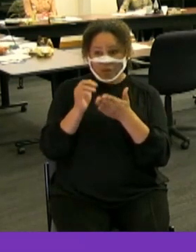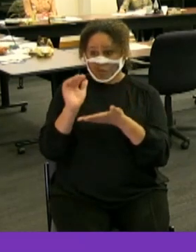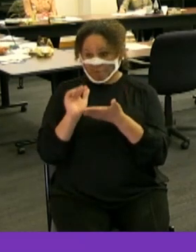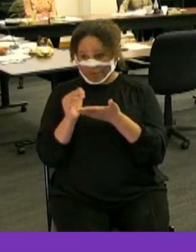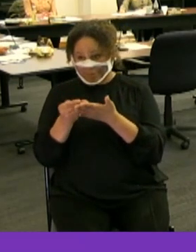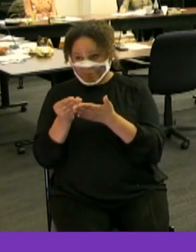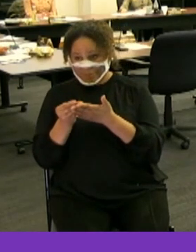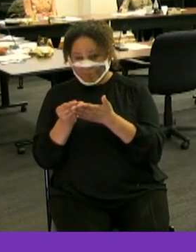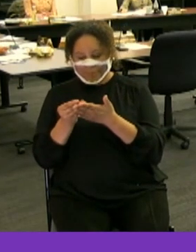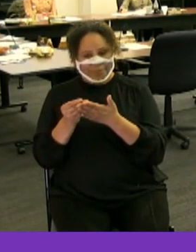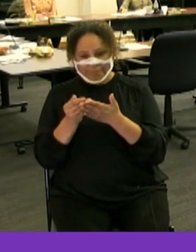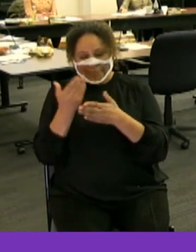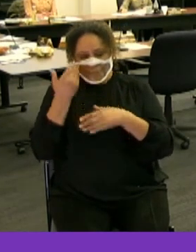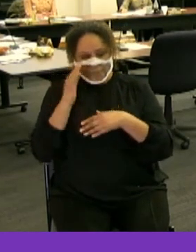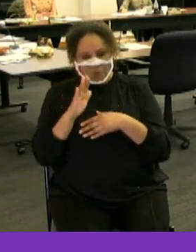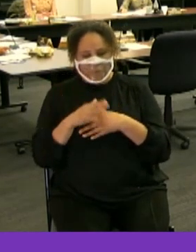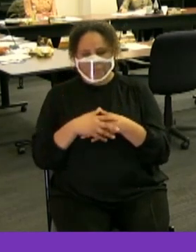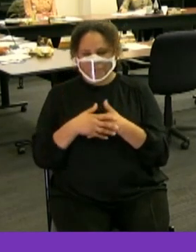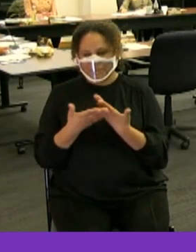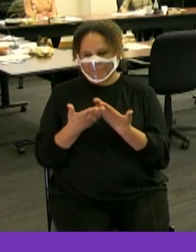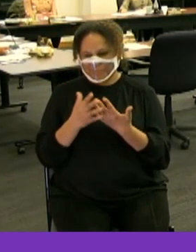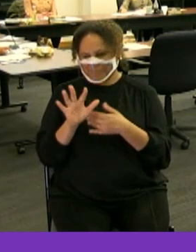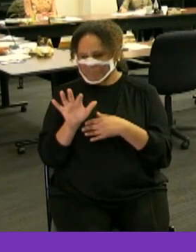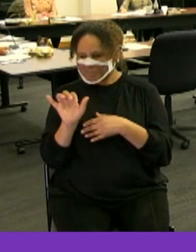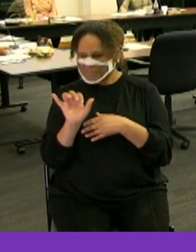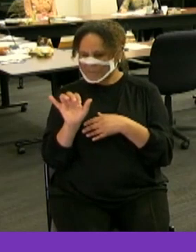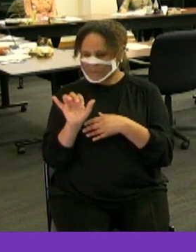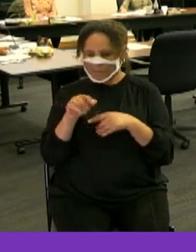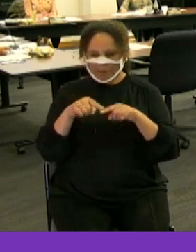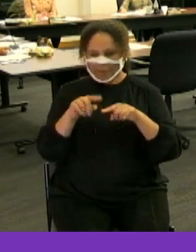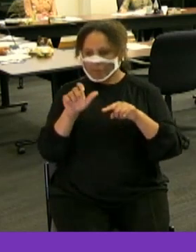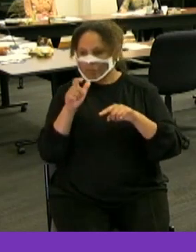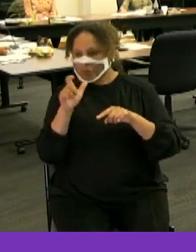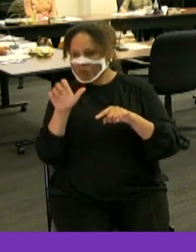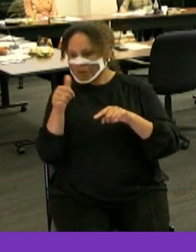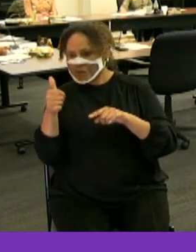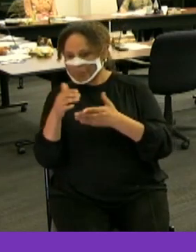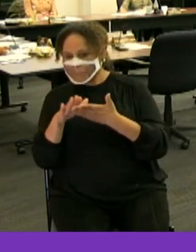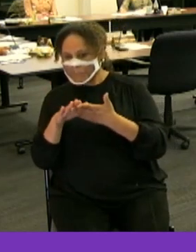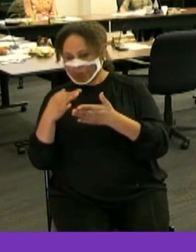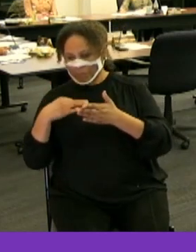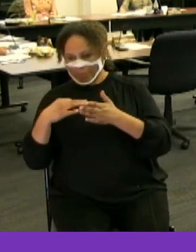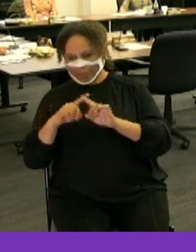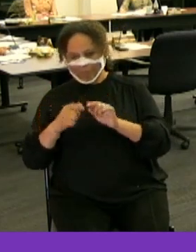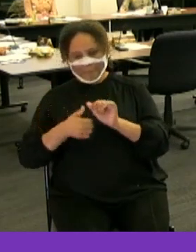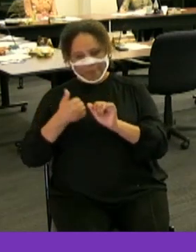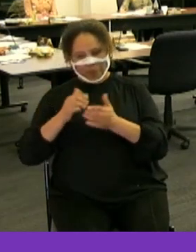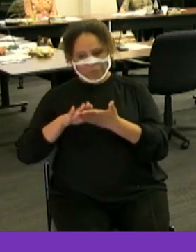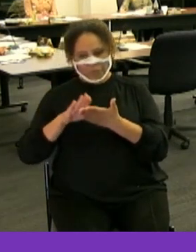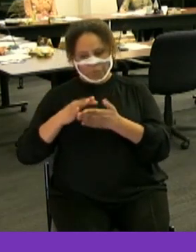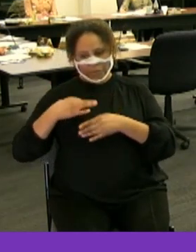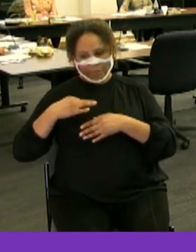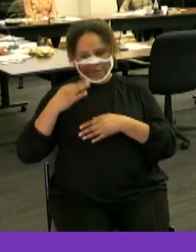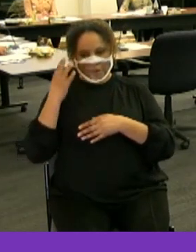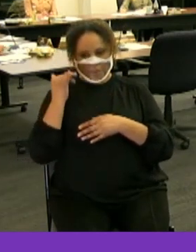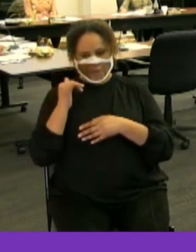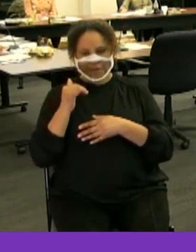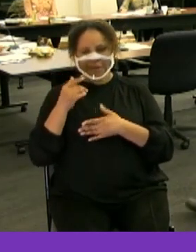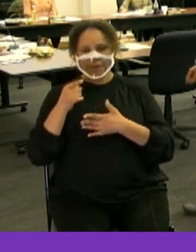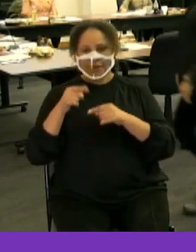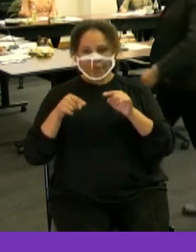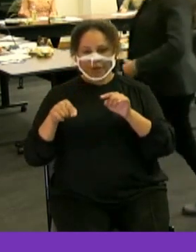know. Usually it's about the same. It depends on who else applies for it, but most schools apply for it because it's a great grant.